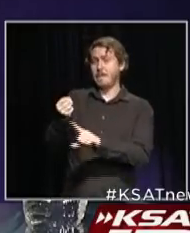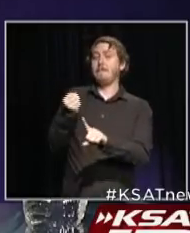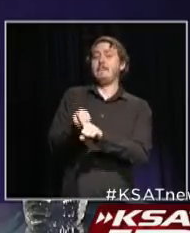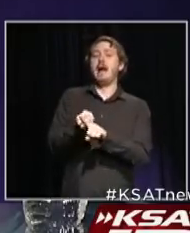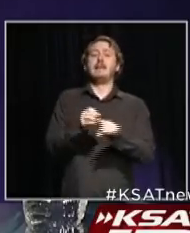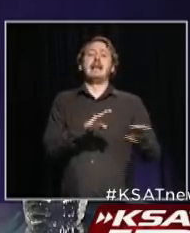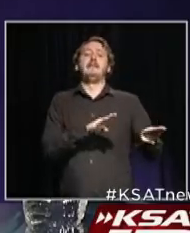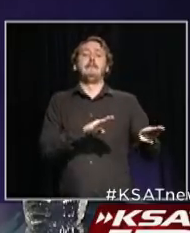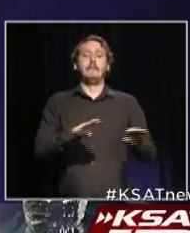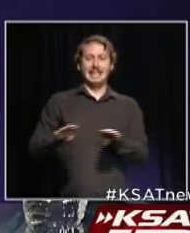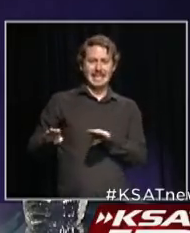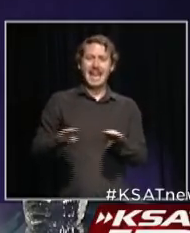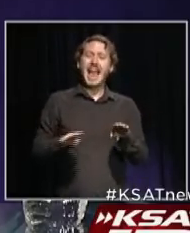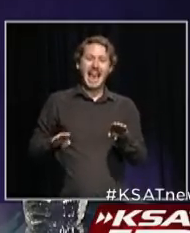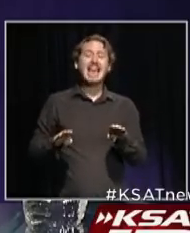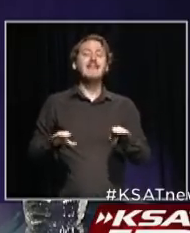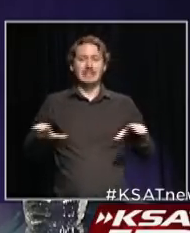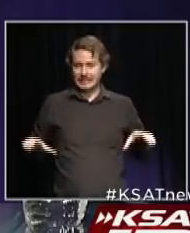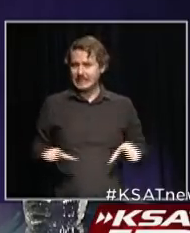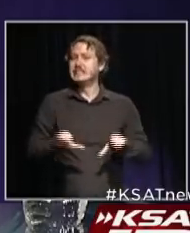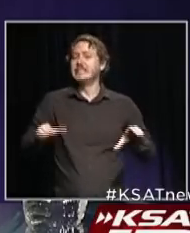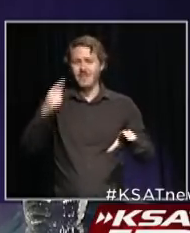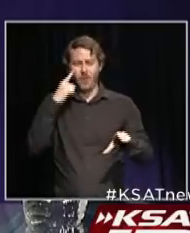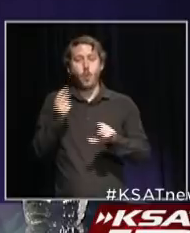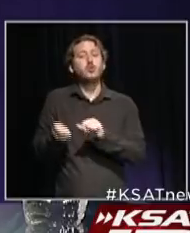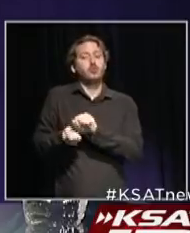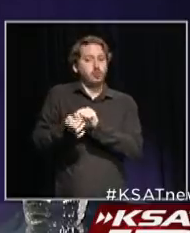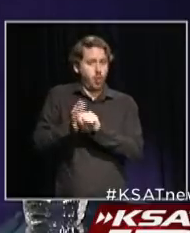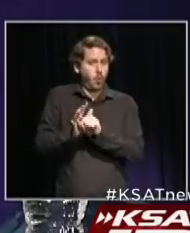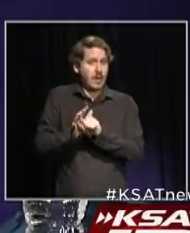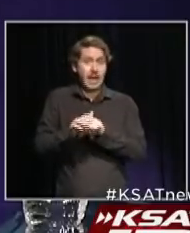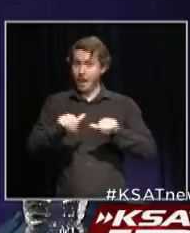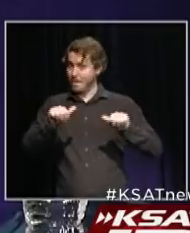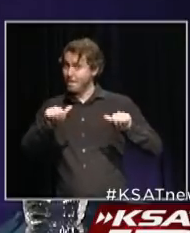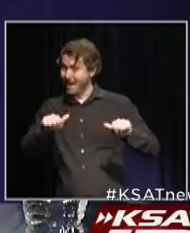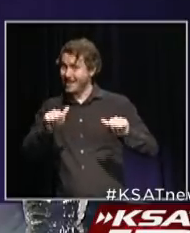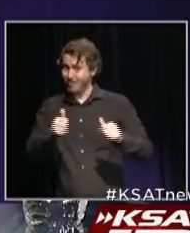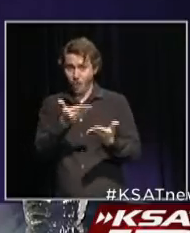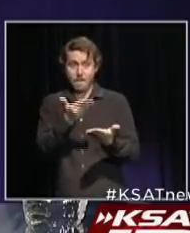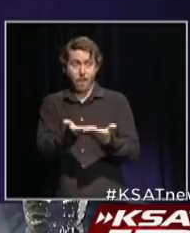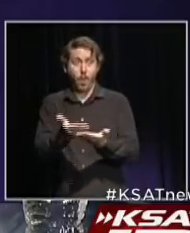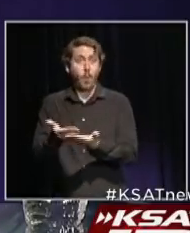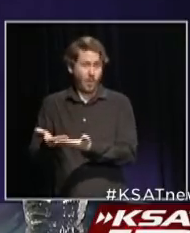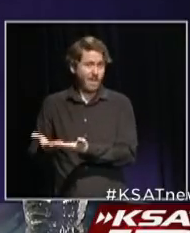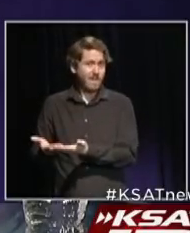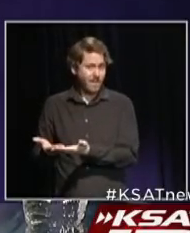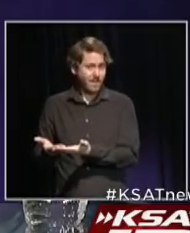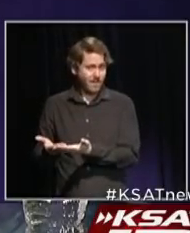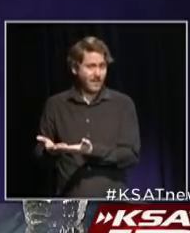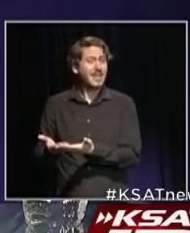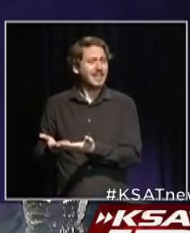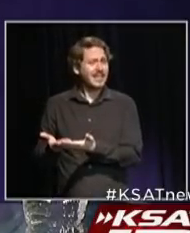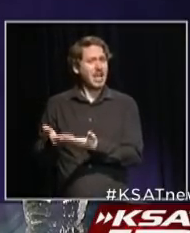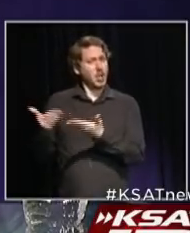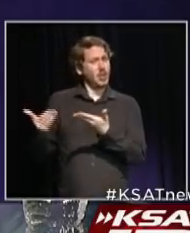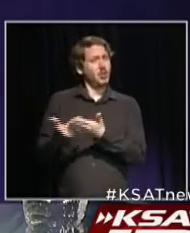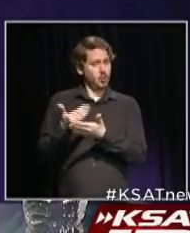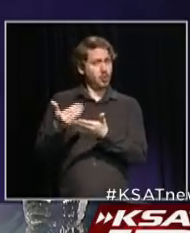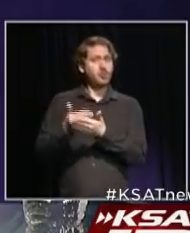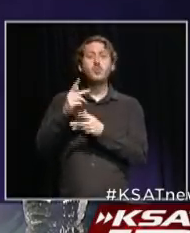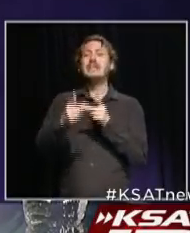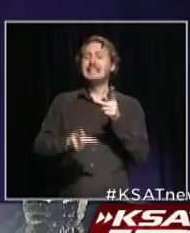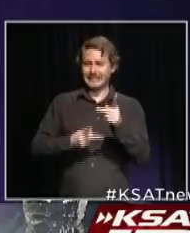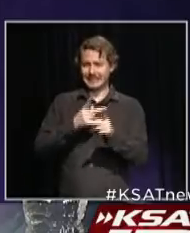behavior of the virus, and that it's possible, some evidence that a new strand is there and